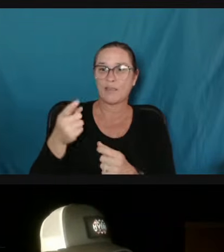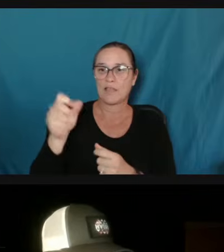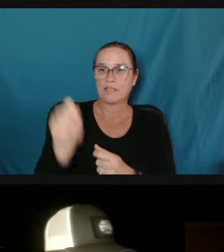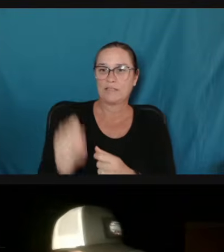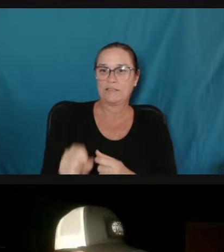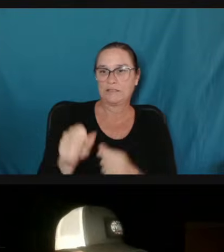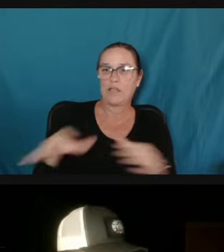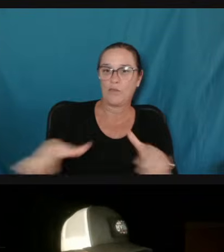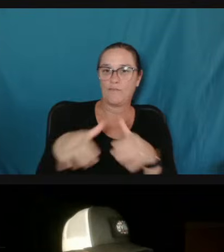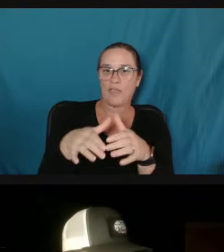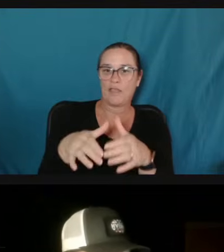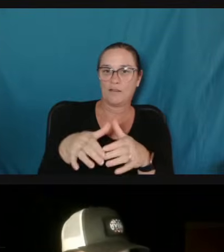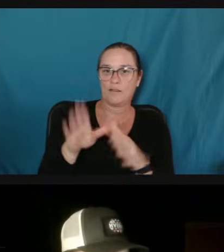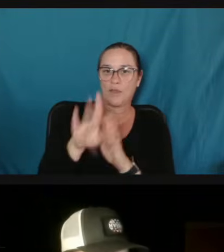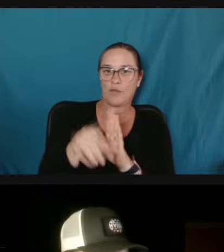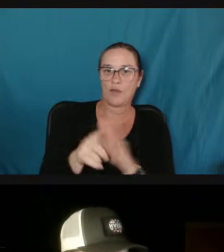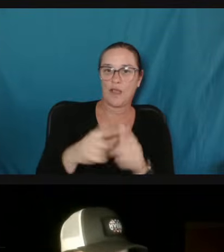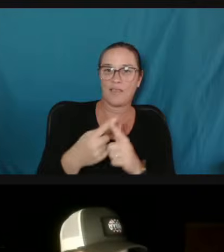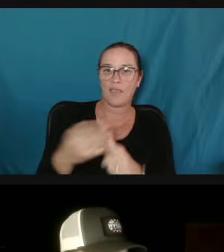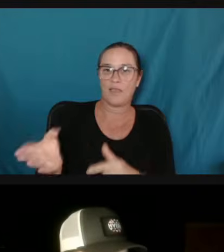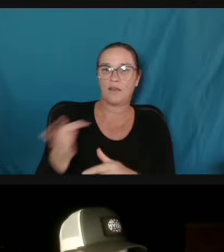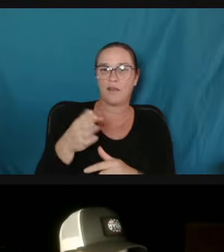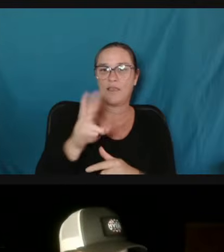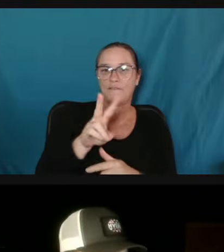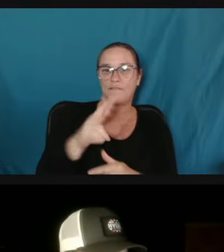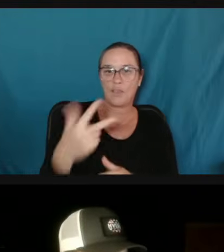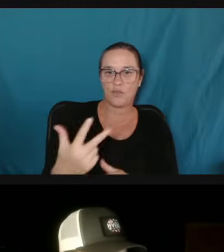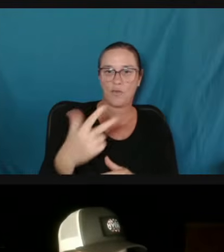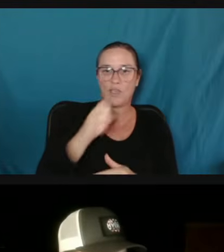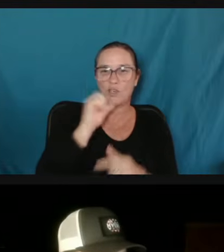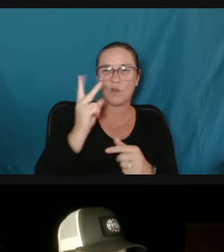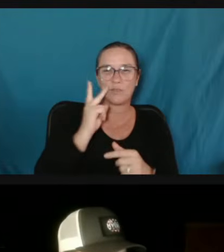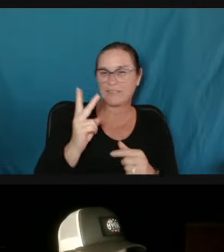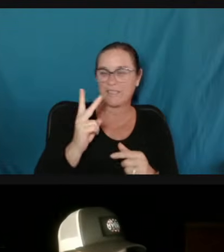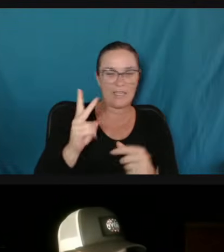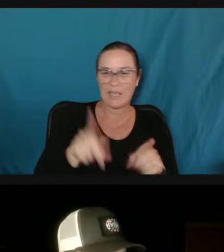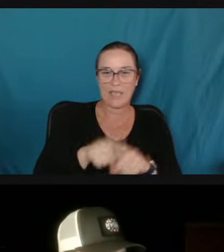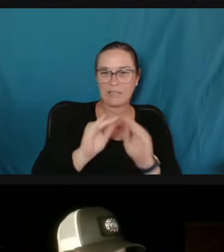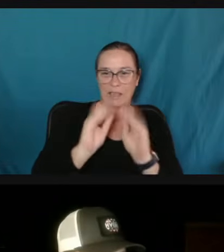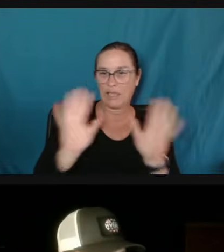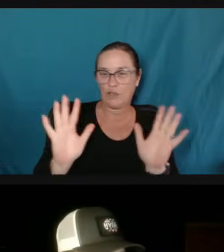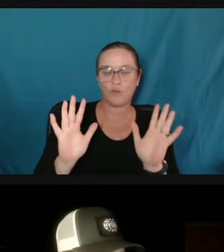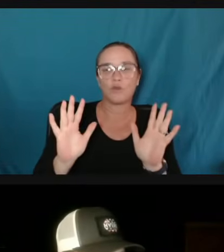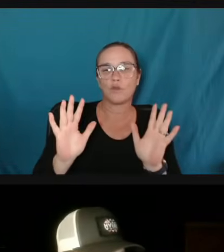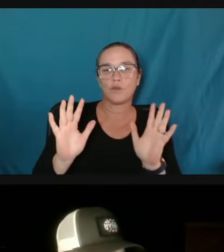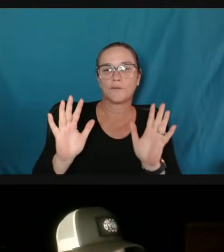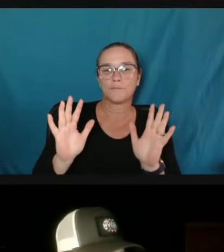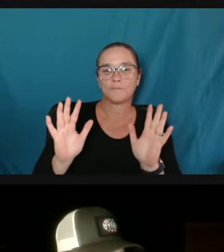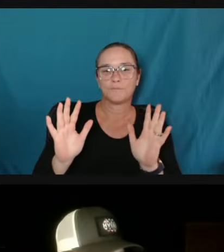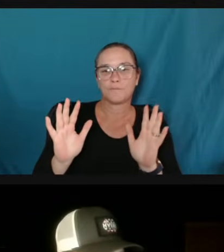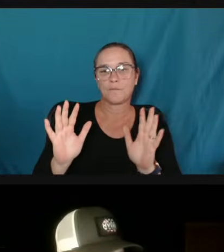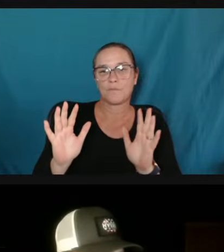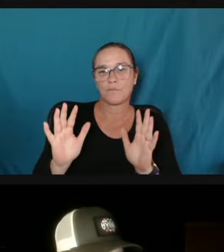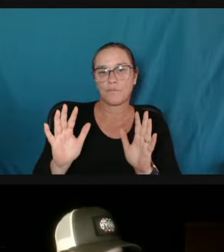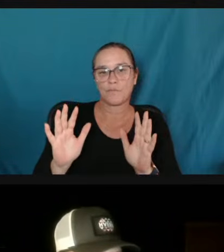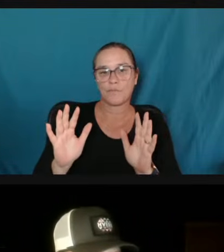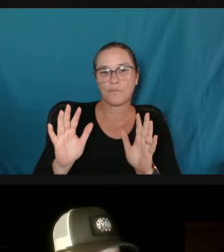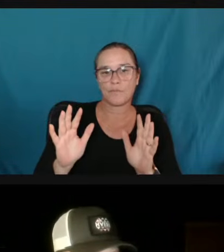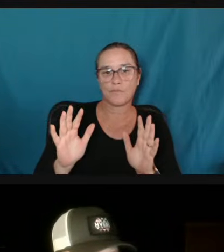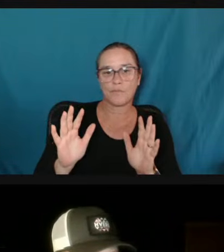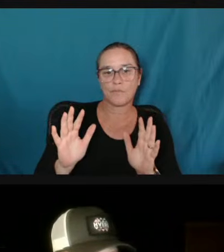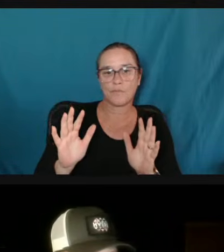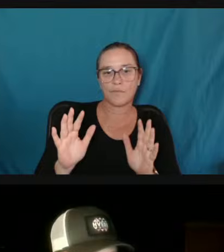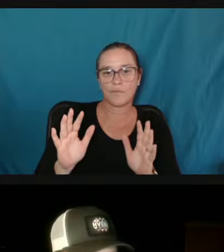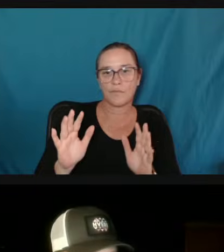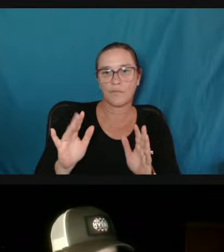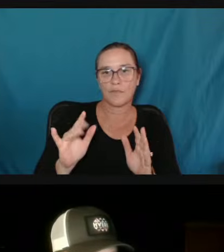background. And from the V3, you don't see it quite as well. It's blurred out in a little light, but that was that single burst there at